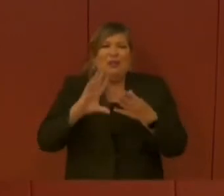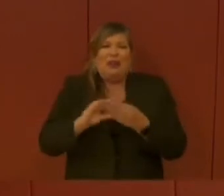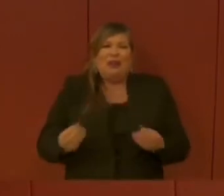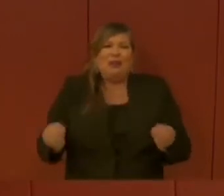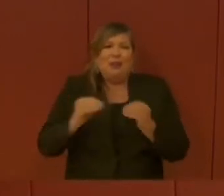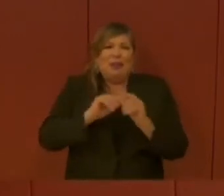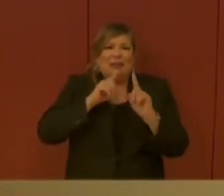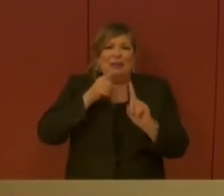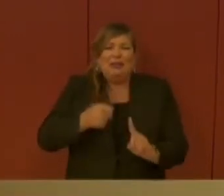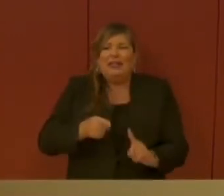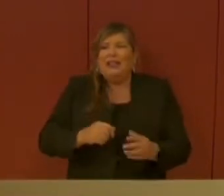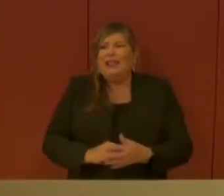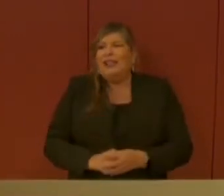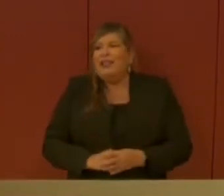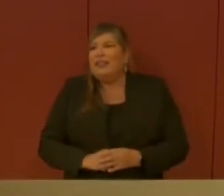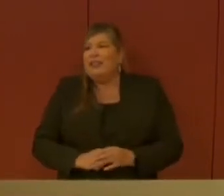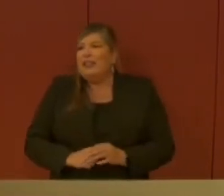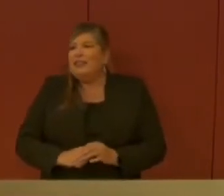specifically?